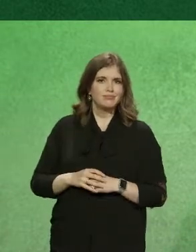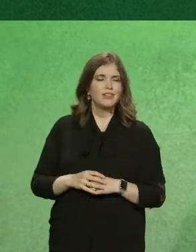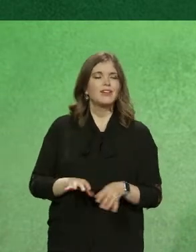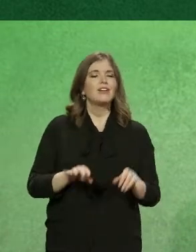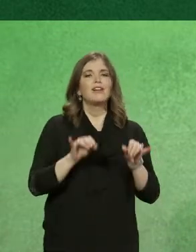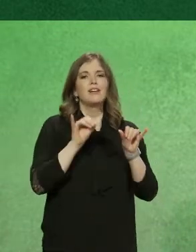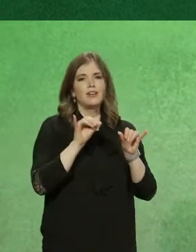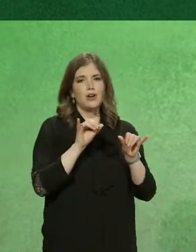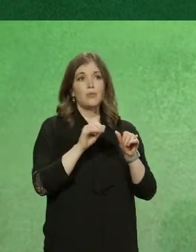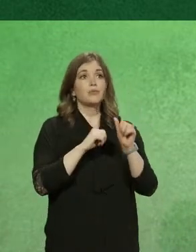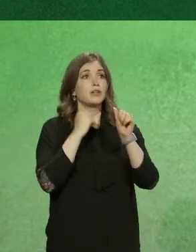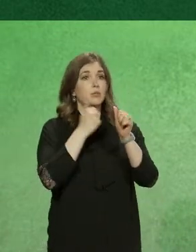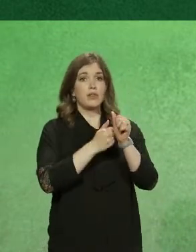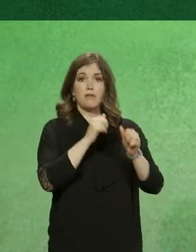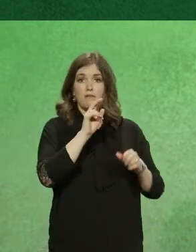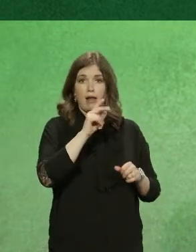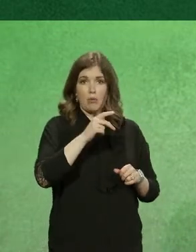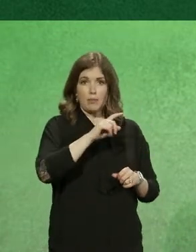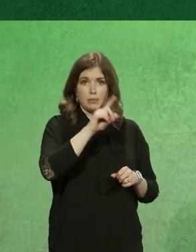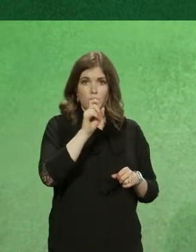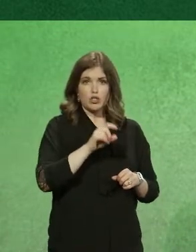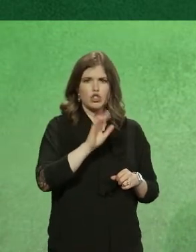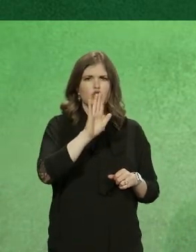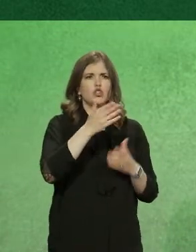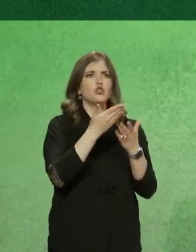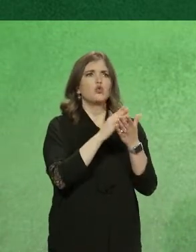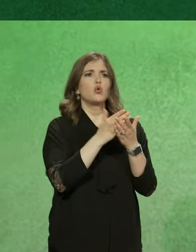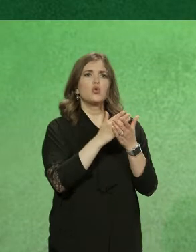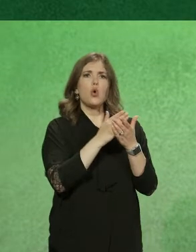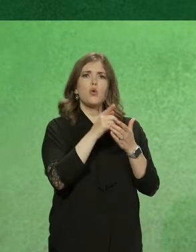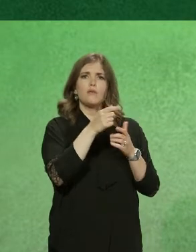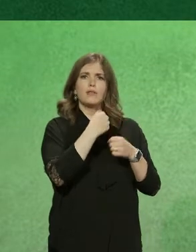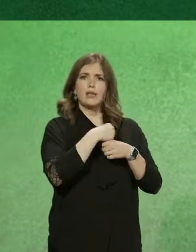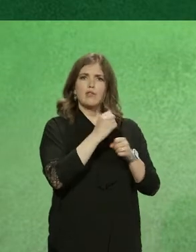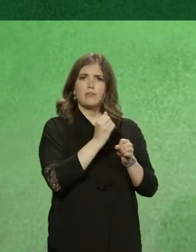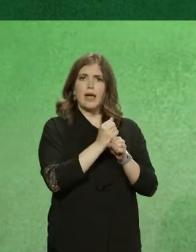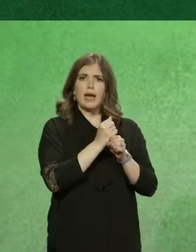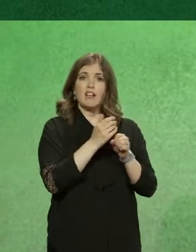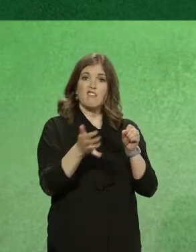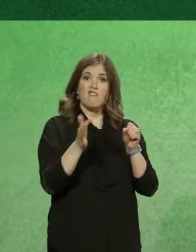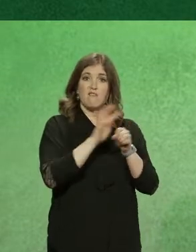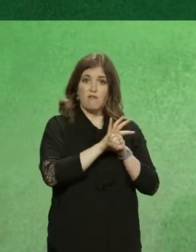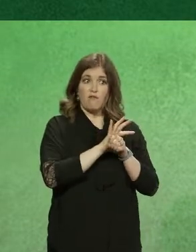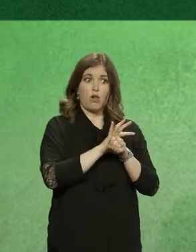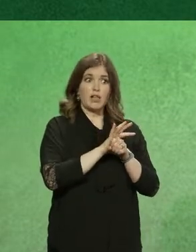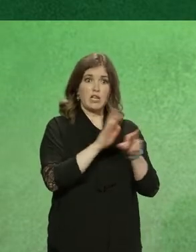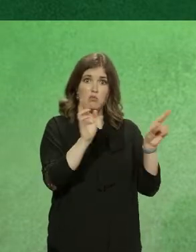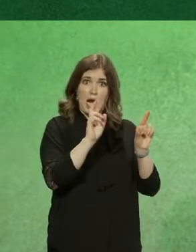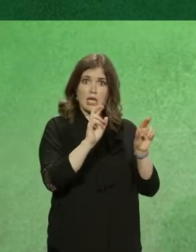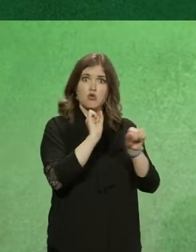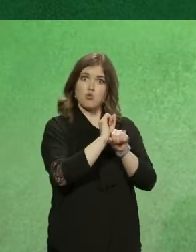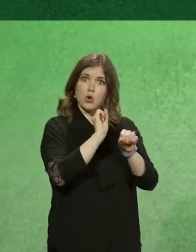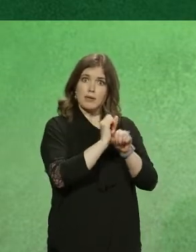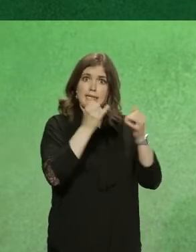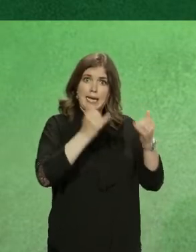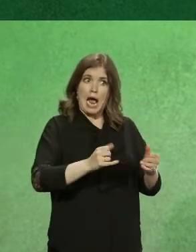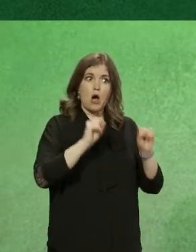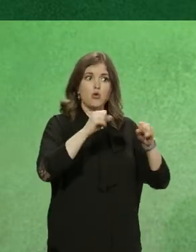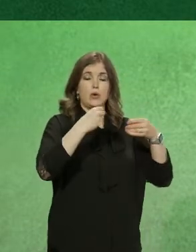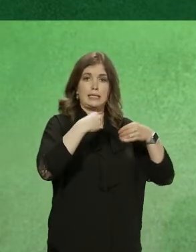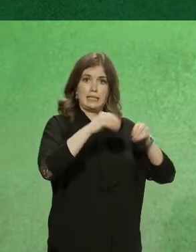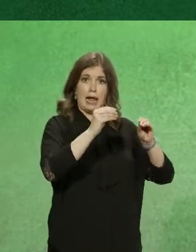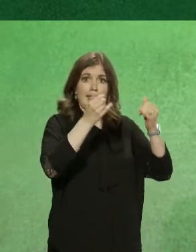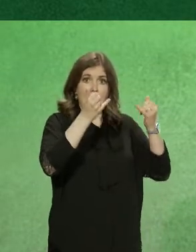And just to follow up on that, is your stove that you've made, is it fully functional? Is it ready to be sold? Or